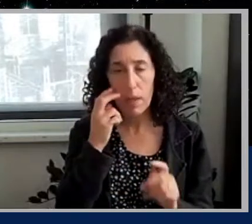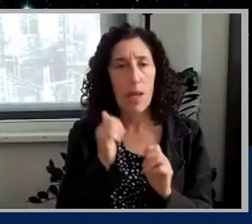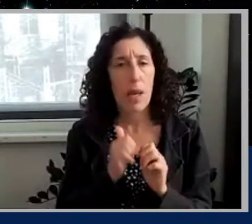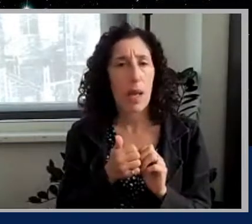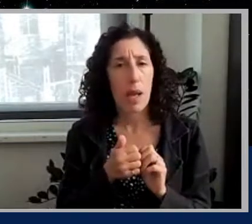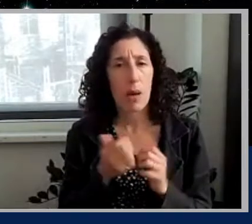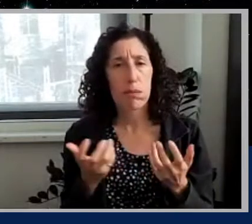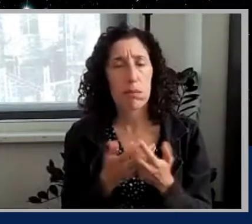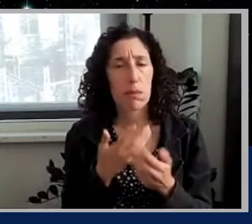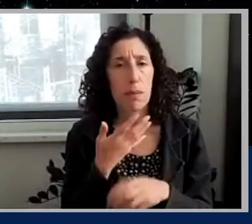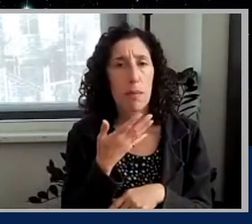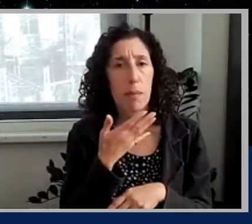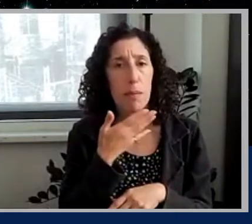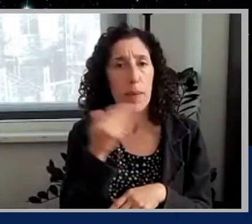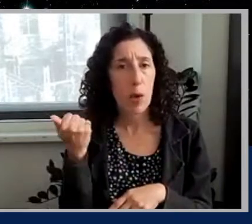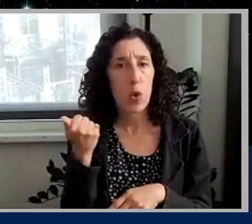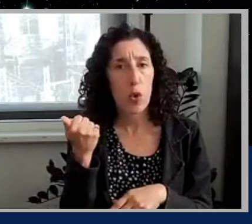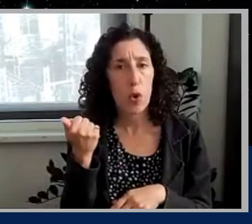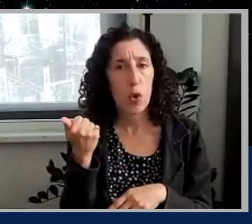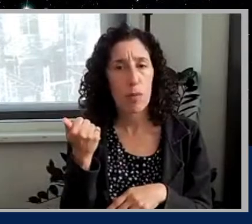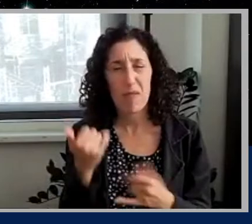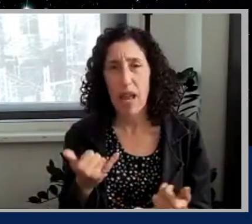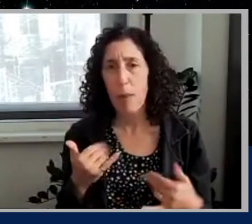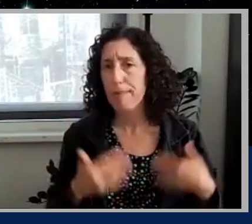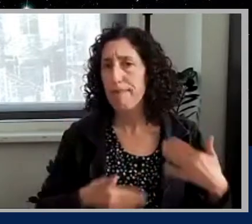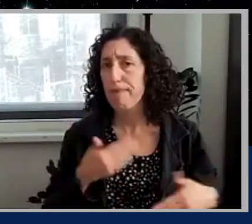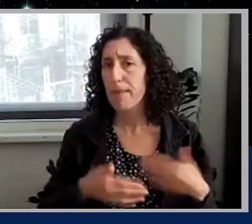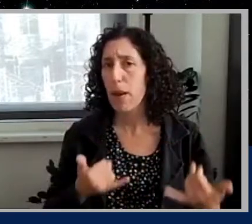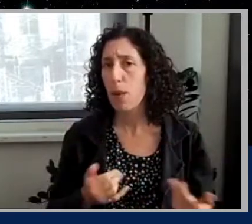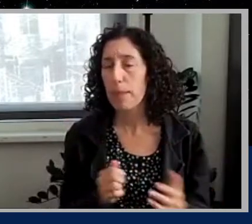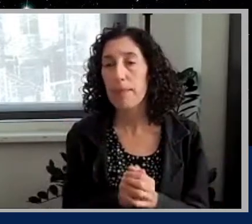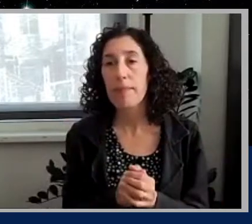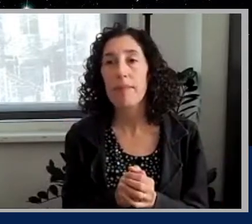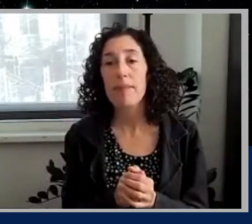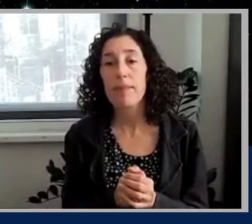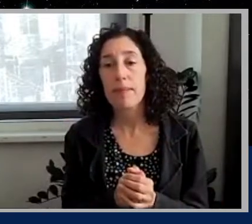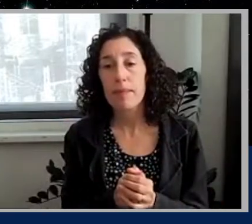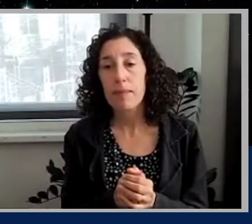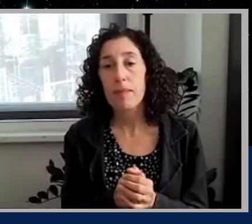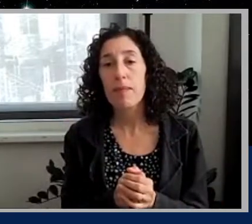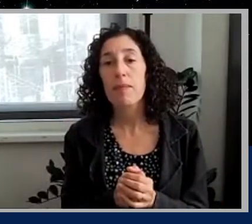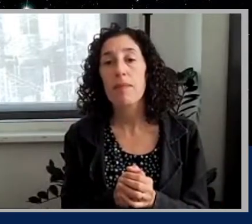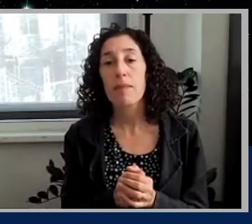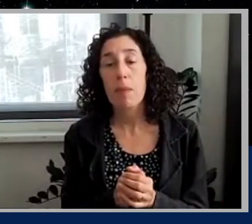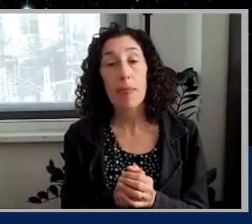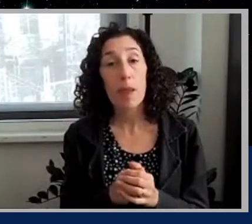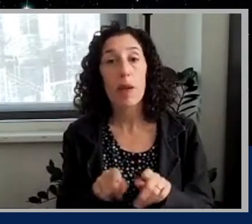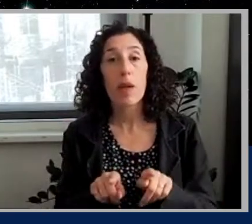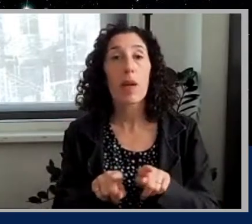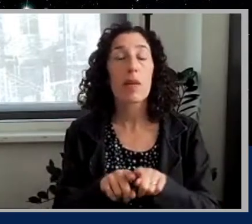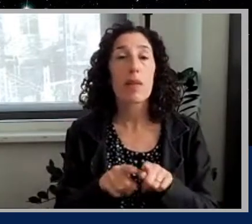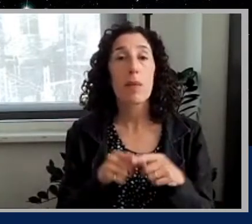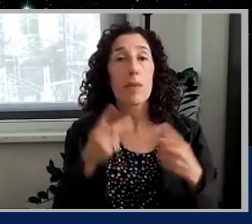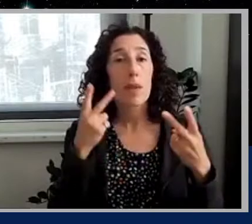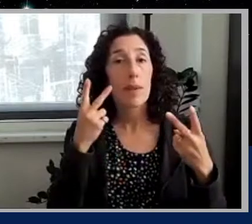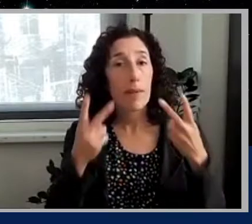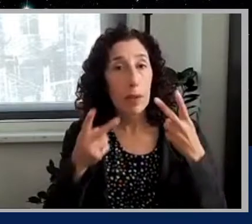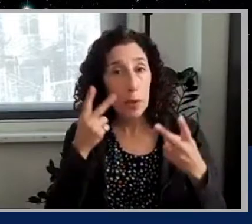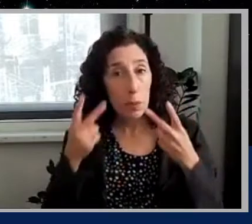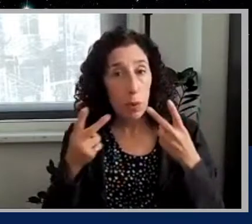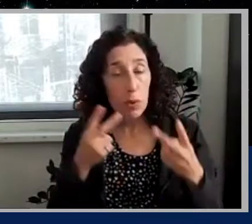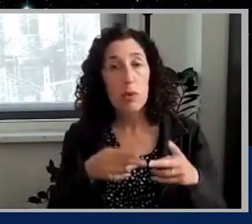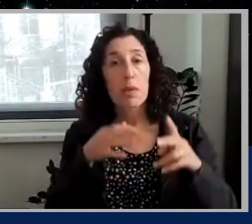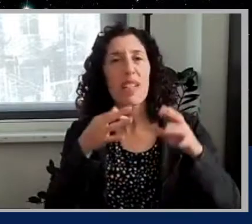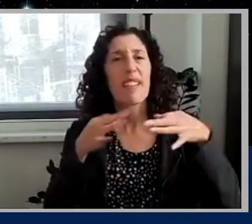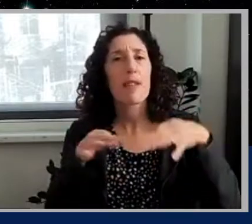that I wasn't sure if it would be brought up, but visual descriptions have actually turned out to be one of the most